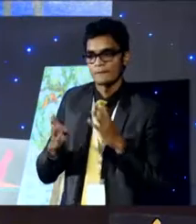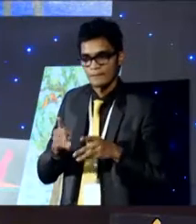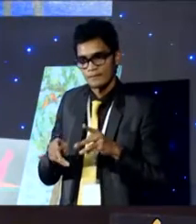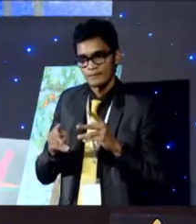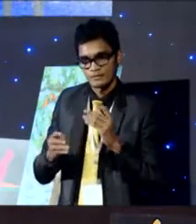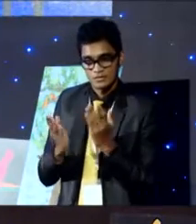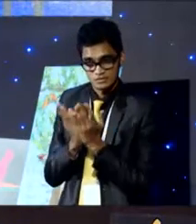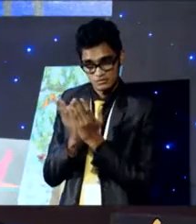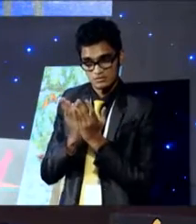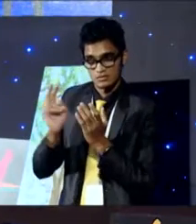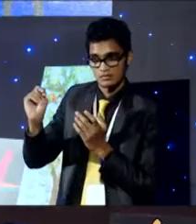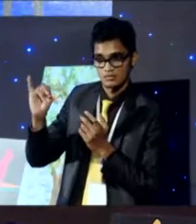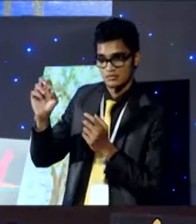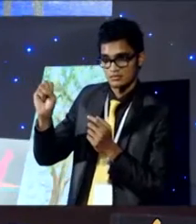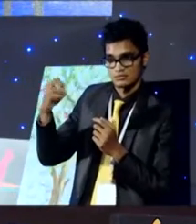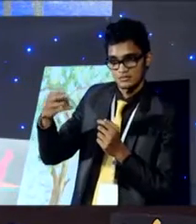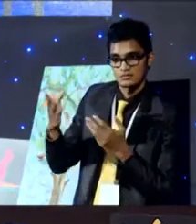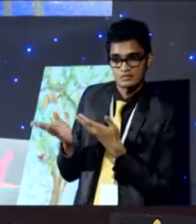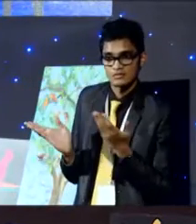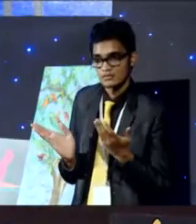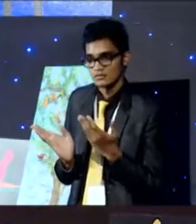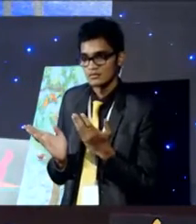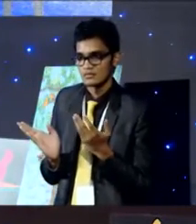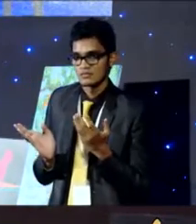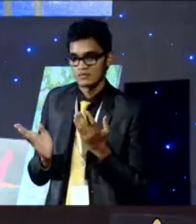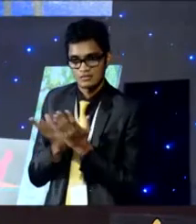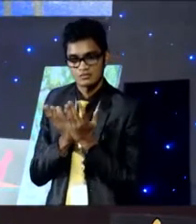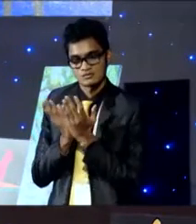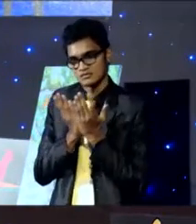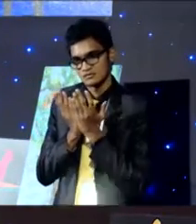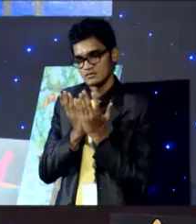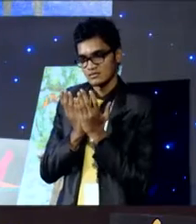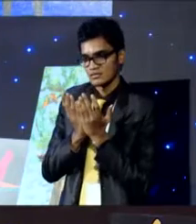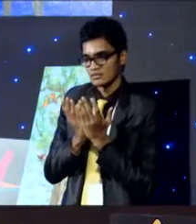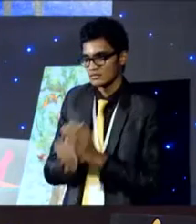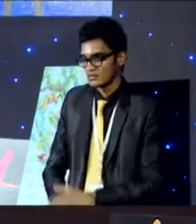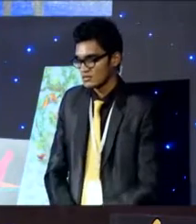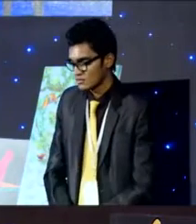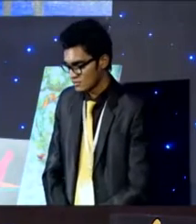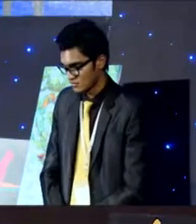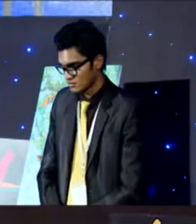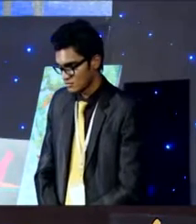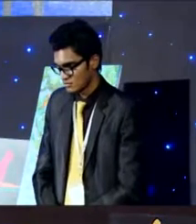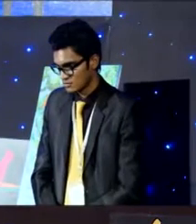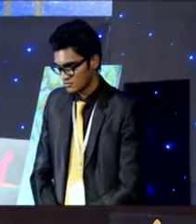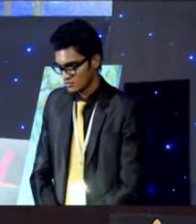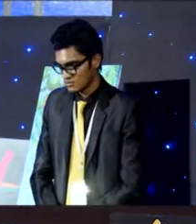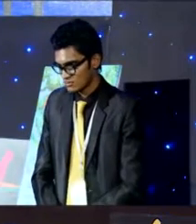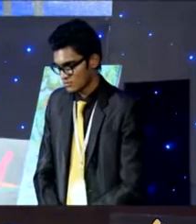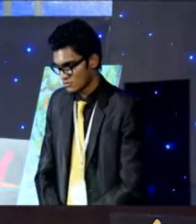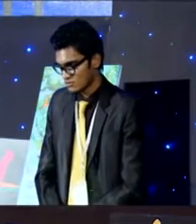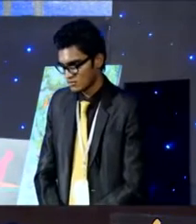IIT, or the Cambridge or the Stanford or the MIT in the area of disabilities, whether it comes to disability-related